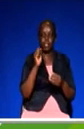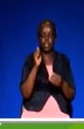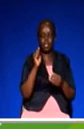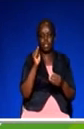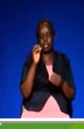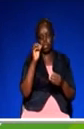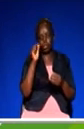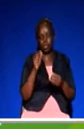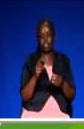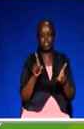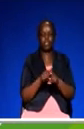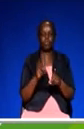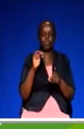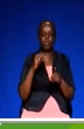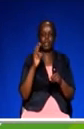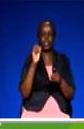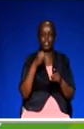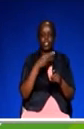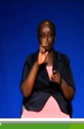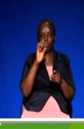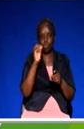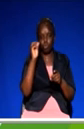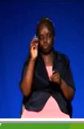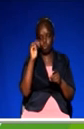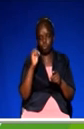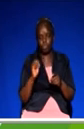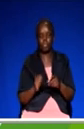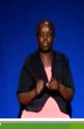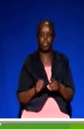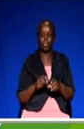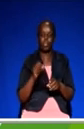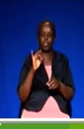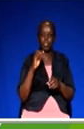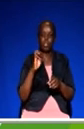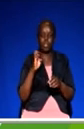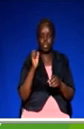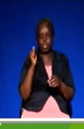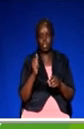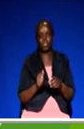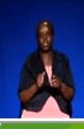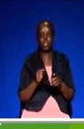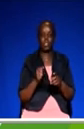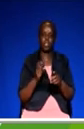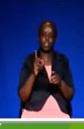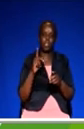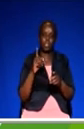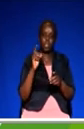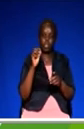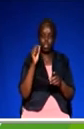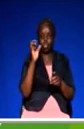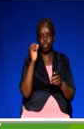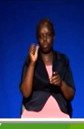have the mushrooms. So yeast, penicillia, bread mold,